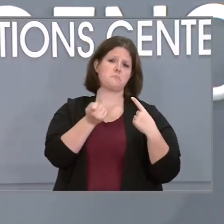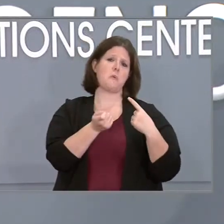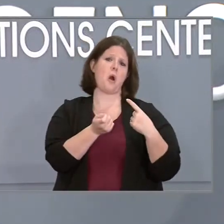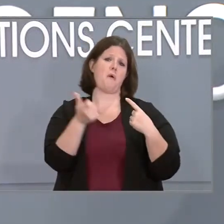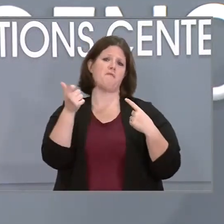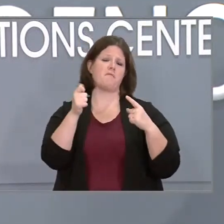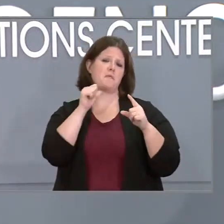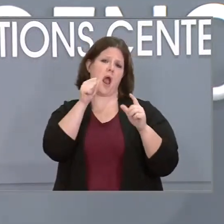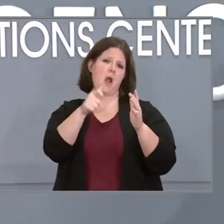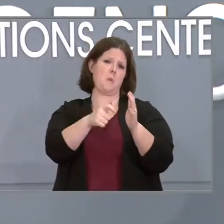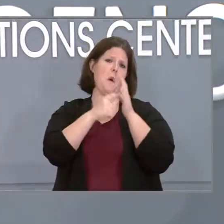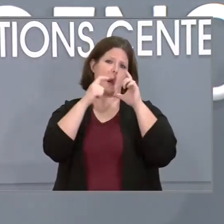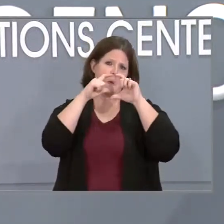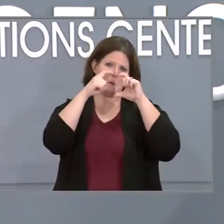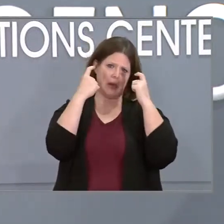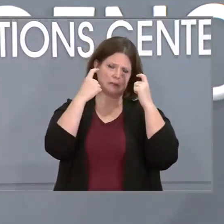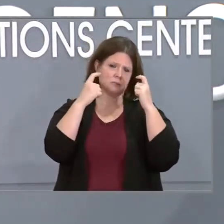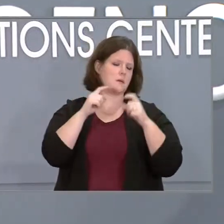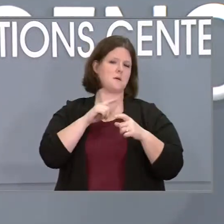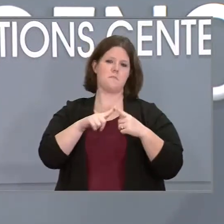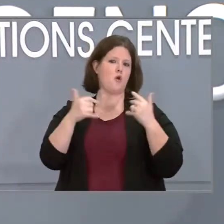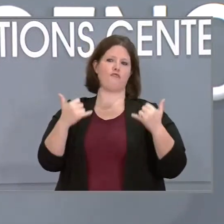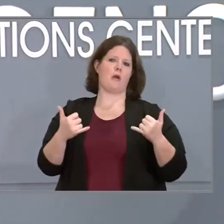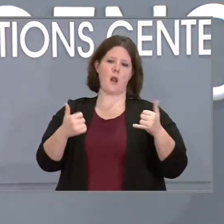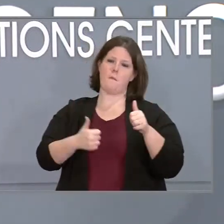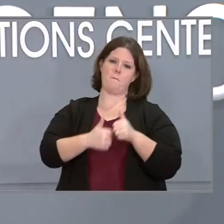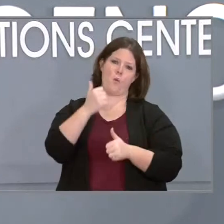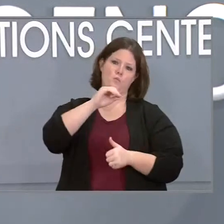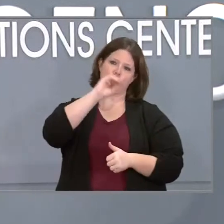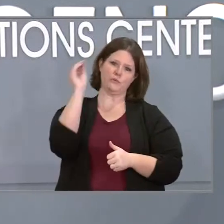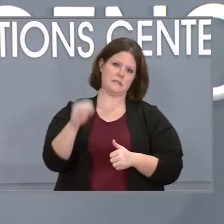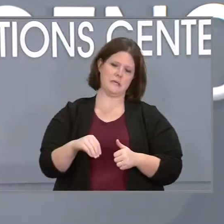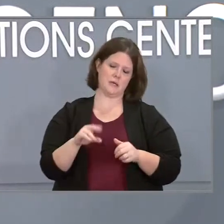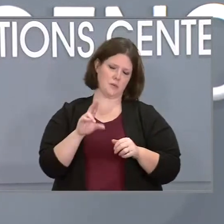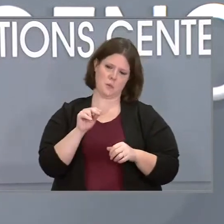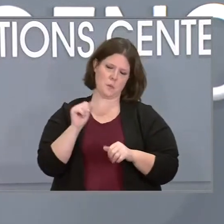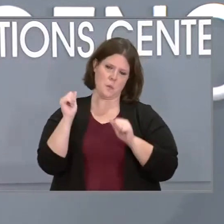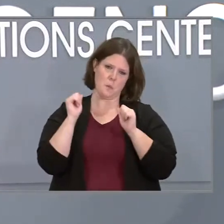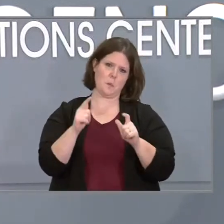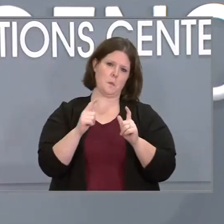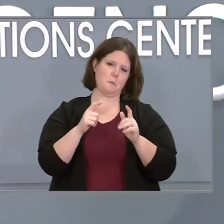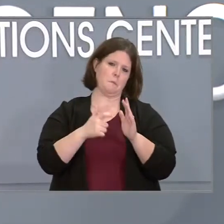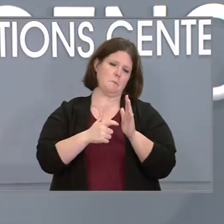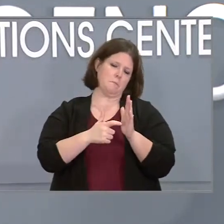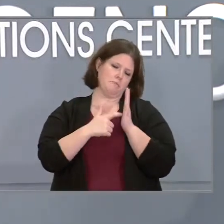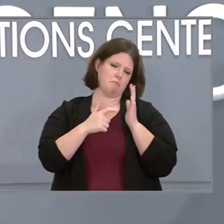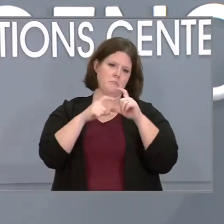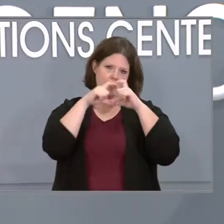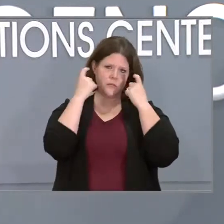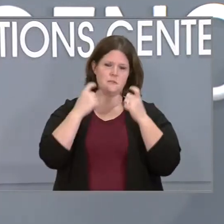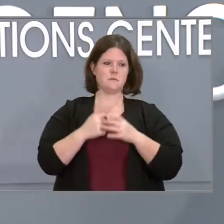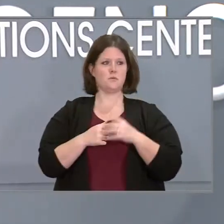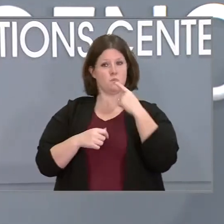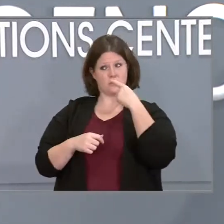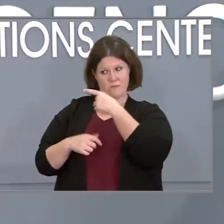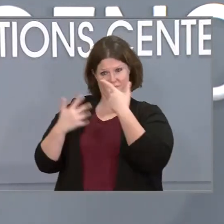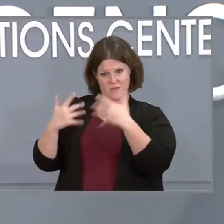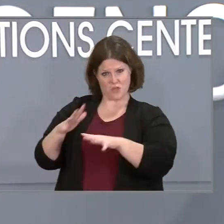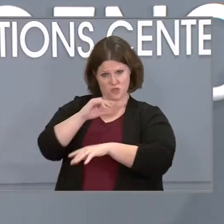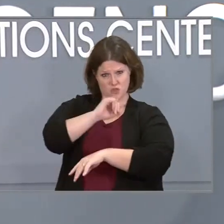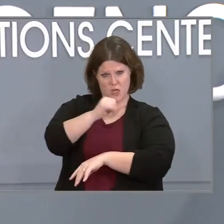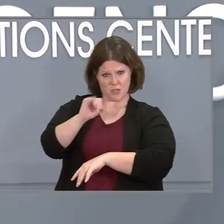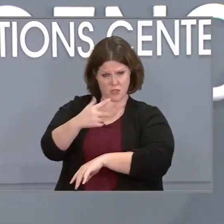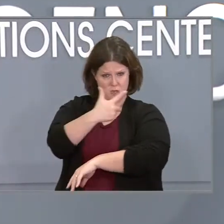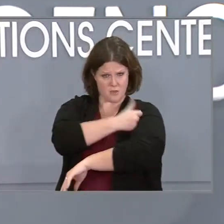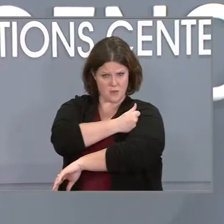a mask mandate, but that is not where our school districts are overall. And You said you got the J&J vaccine initially, but didn't